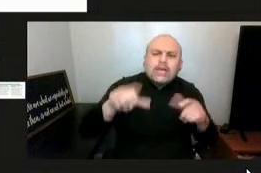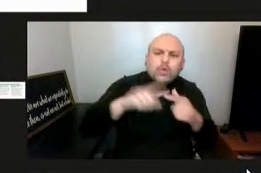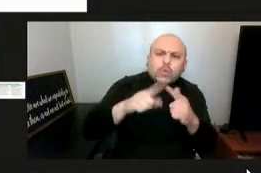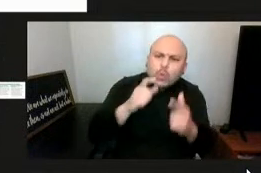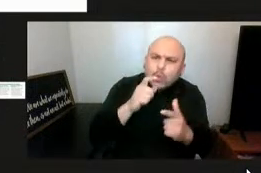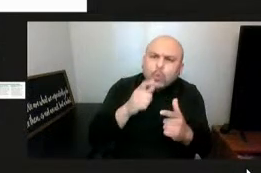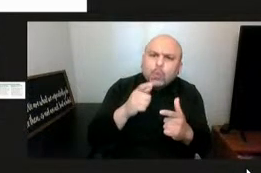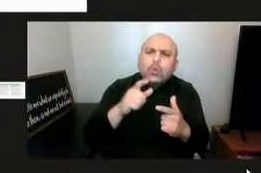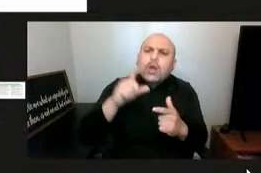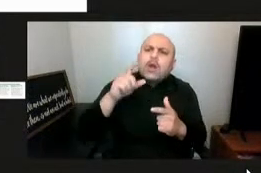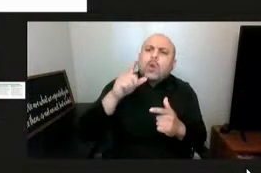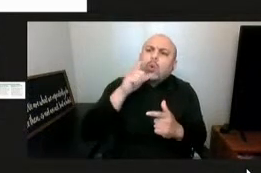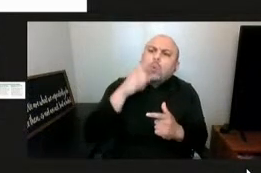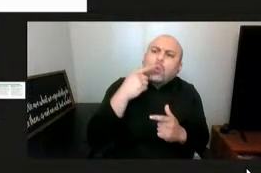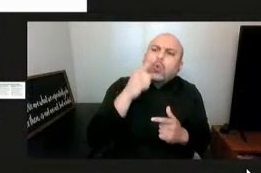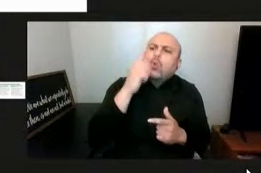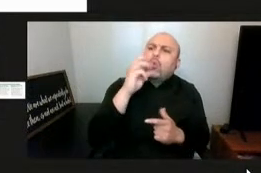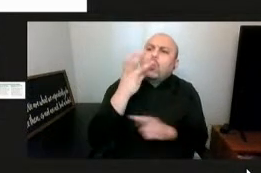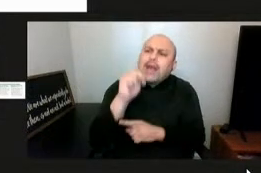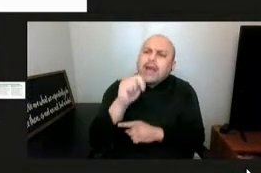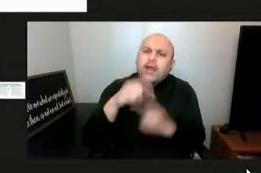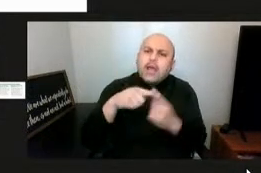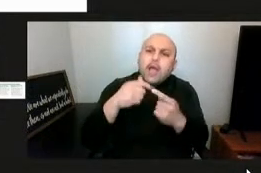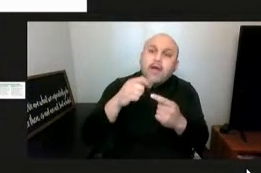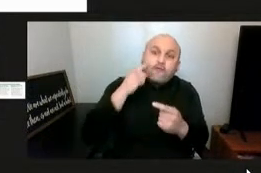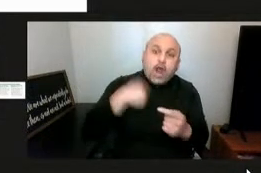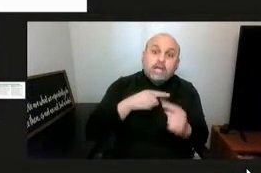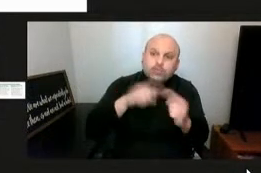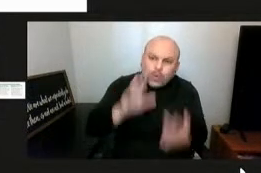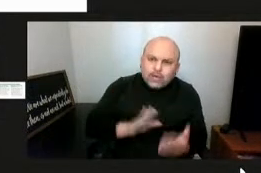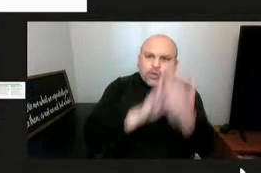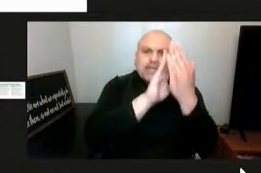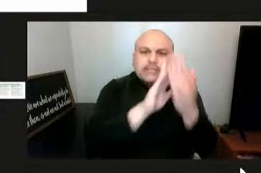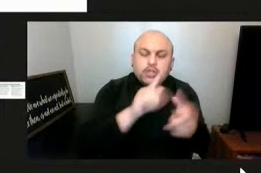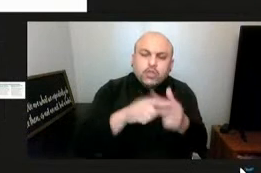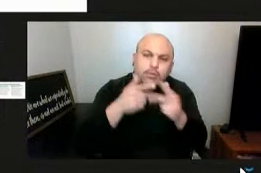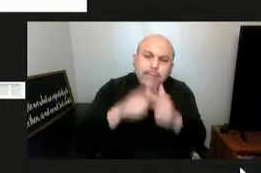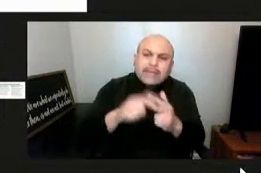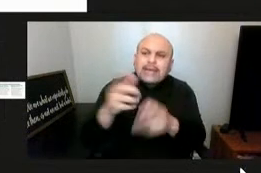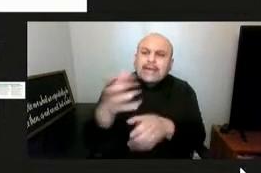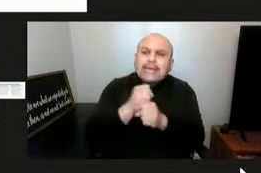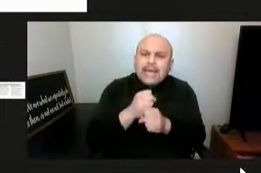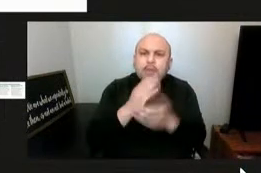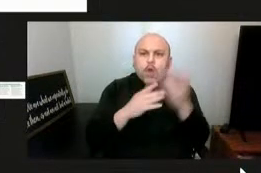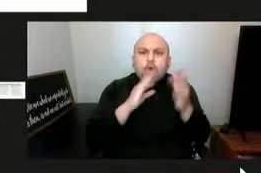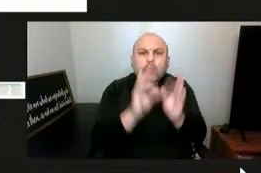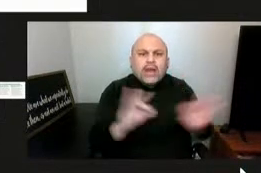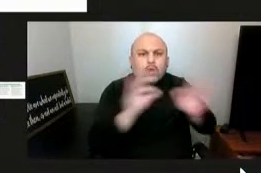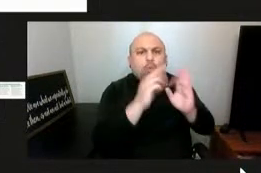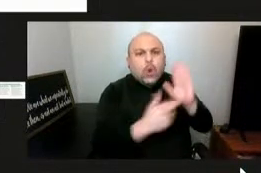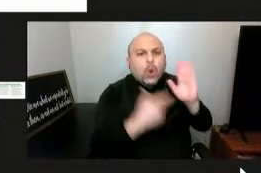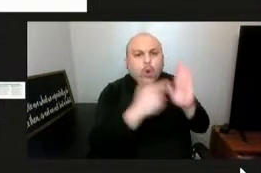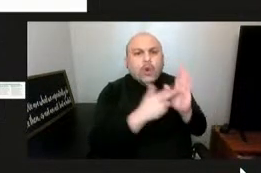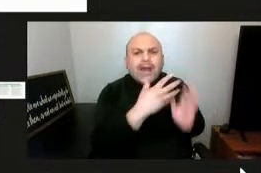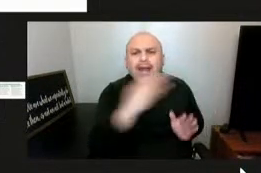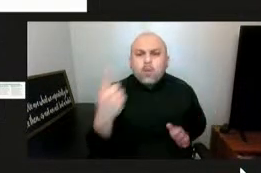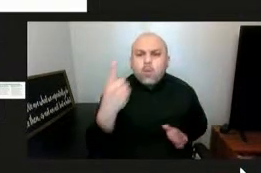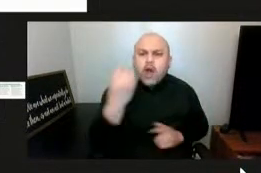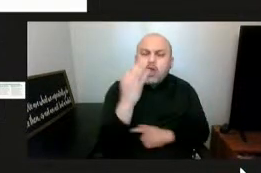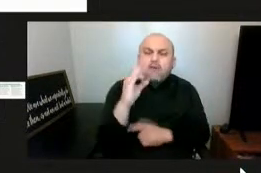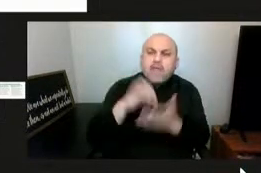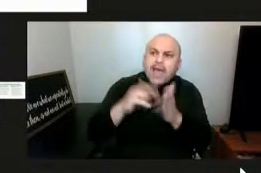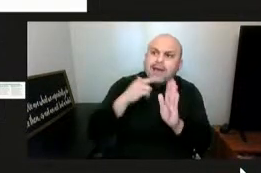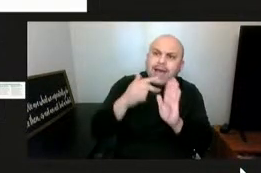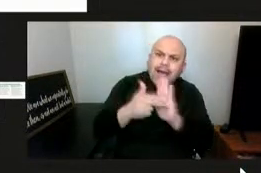and where in order for us to address them. So the data play a critical role. And one of the highlights I will mention